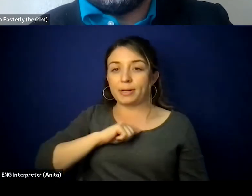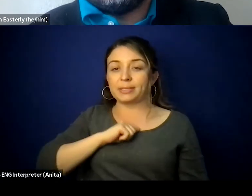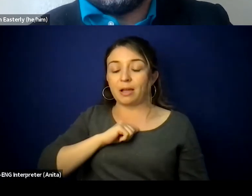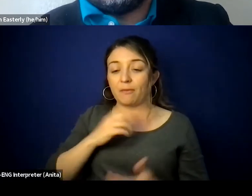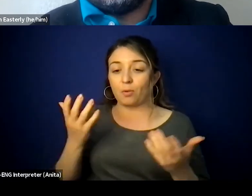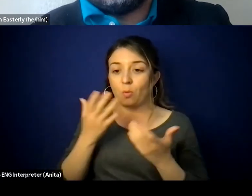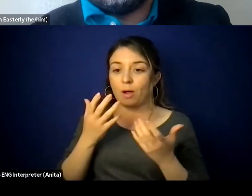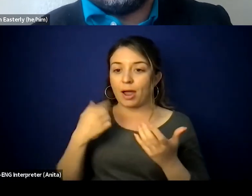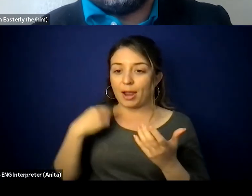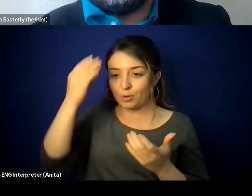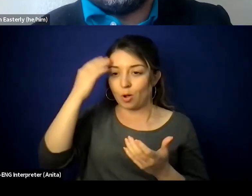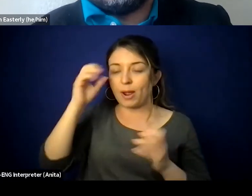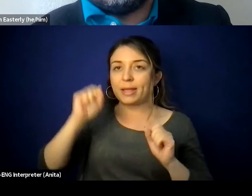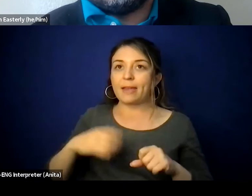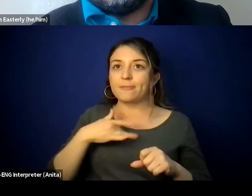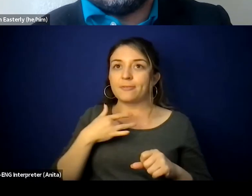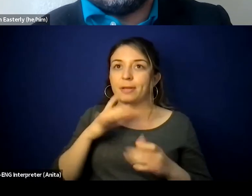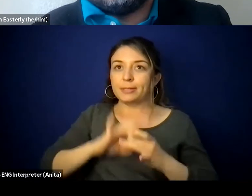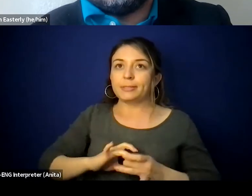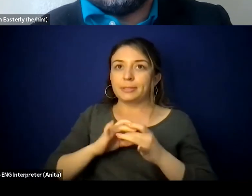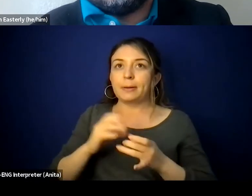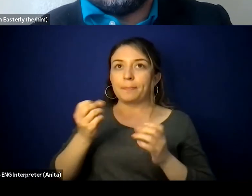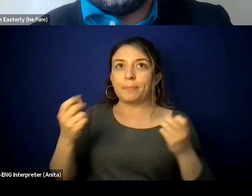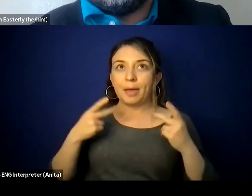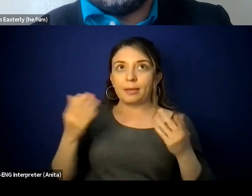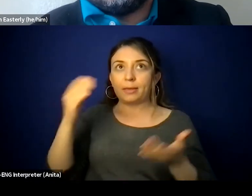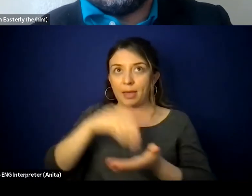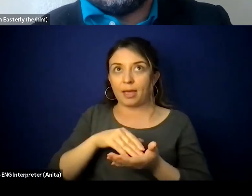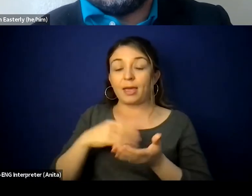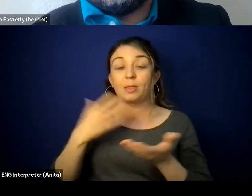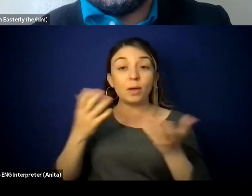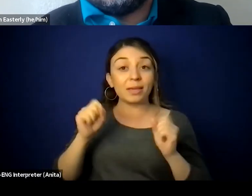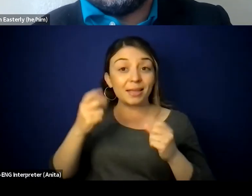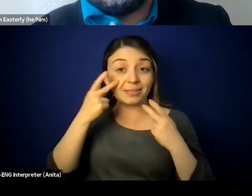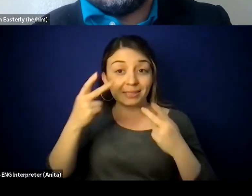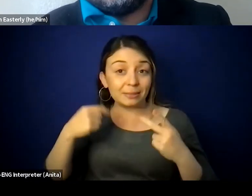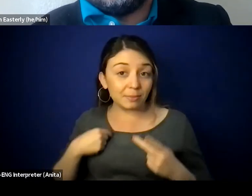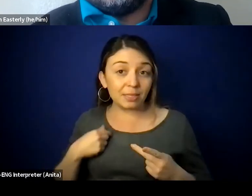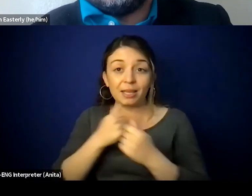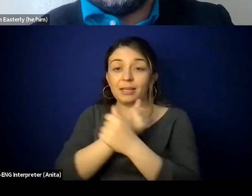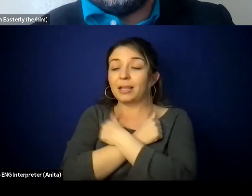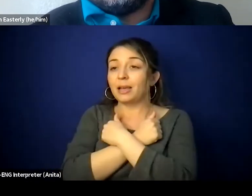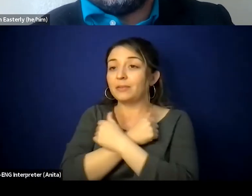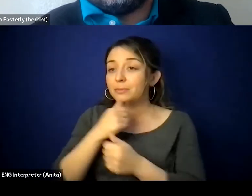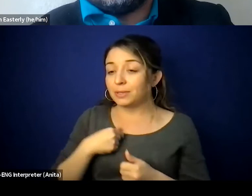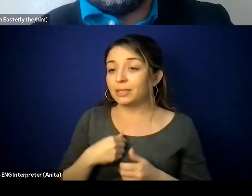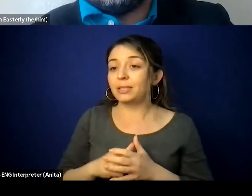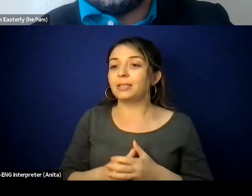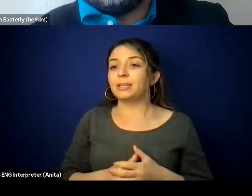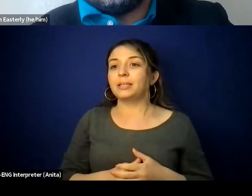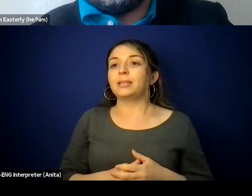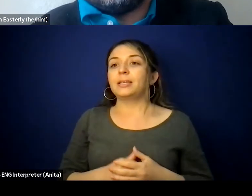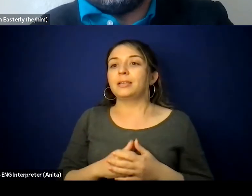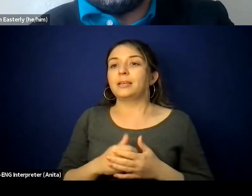hold me and can see me, that loves me, that helps me, like